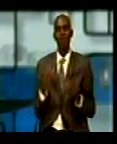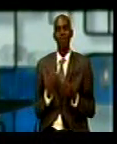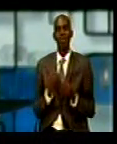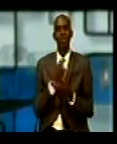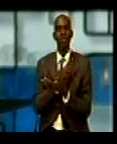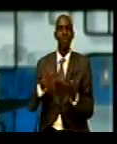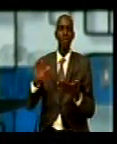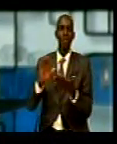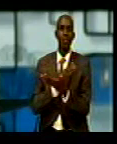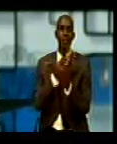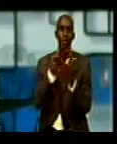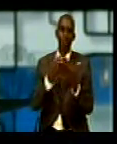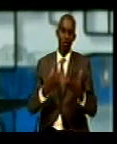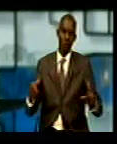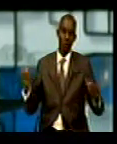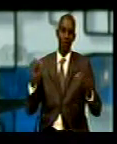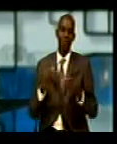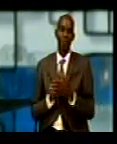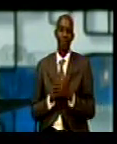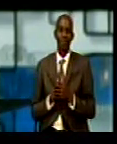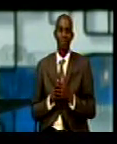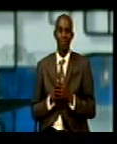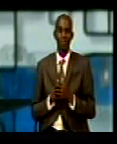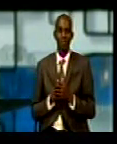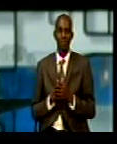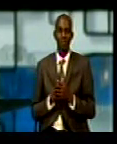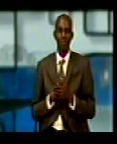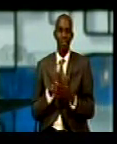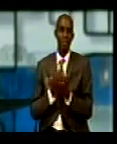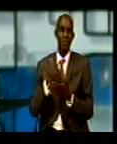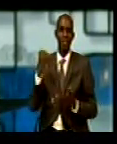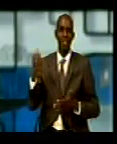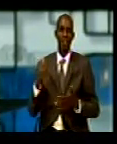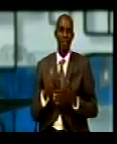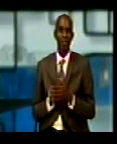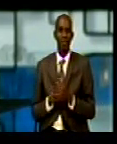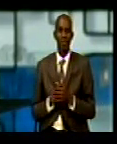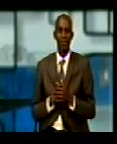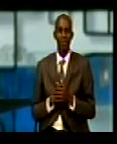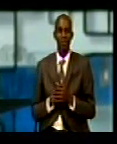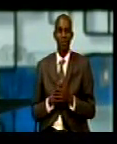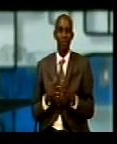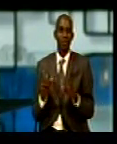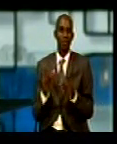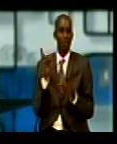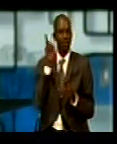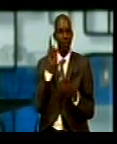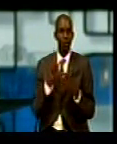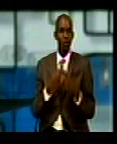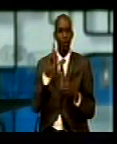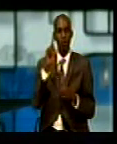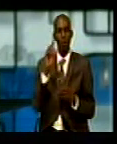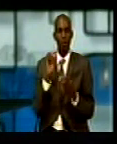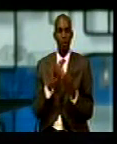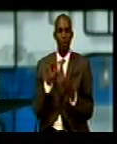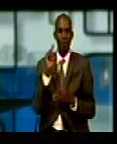Divine solution. Amen. One more. Let's have one more here.